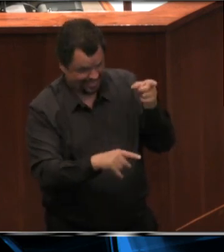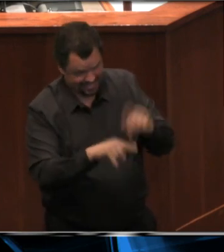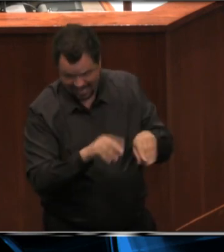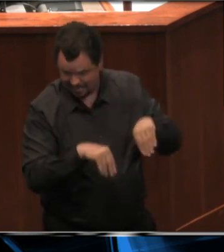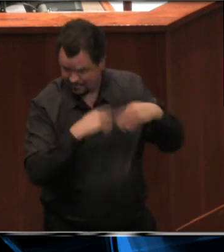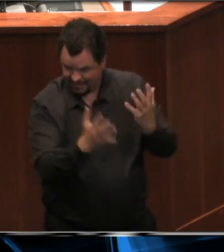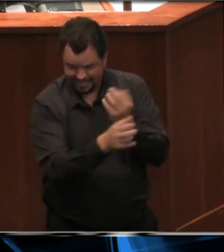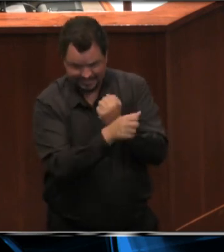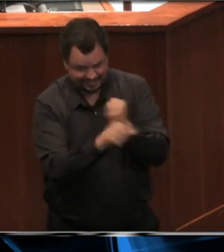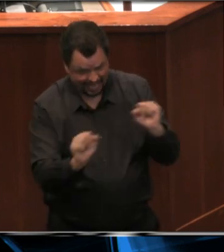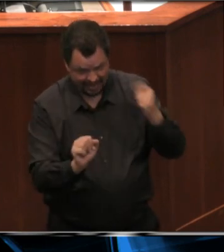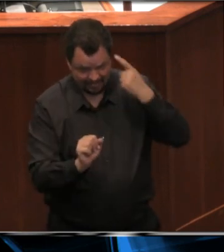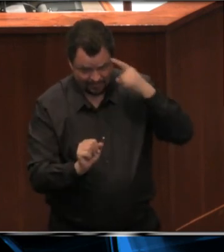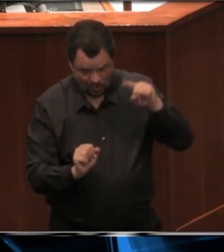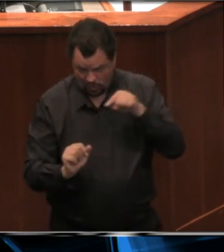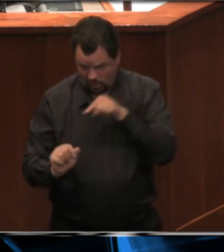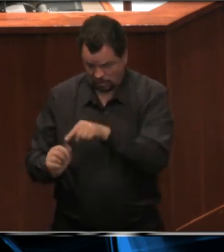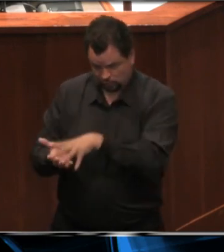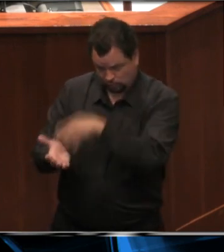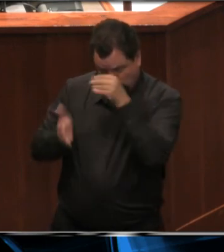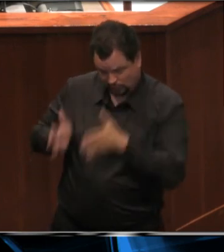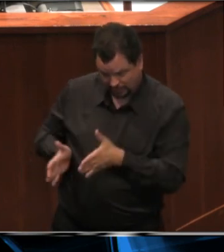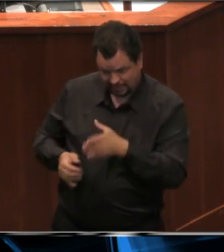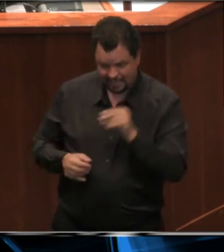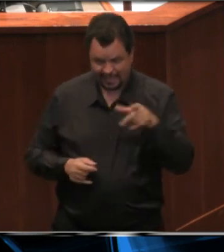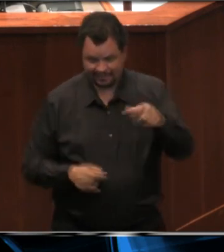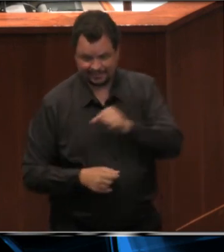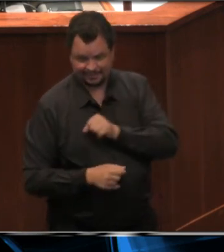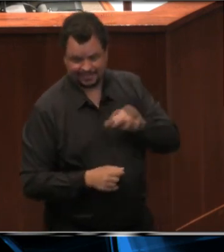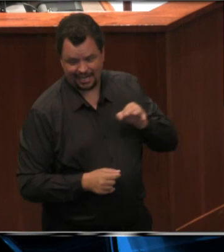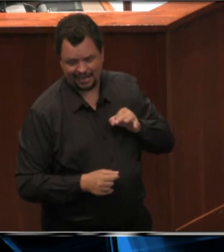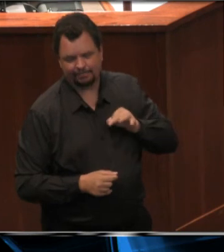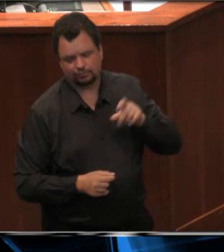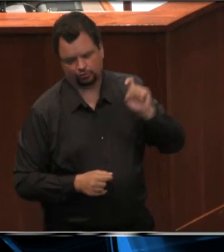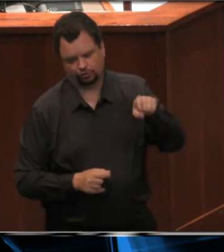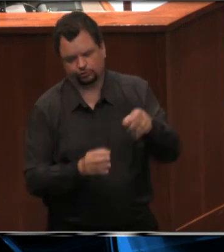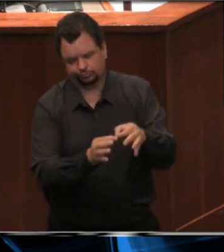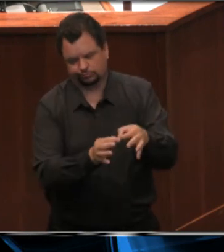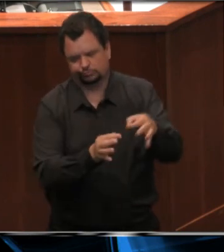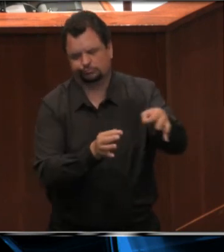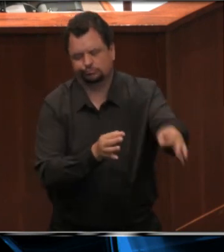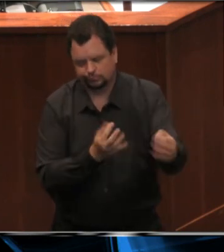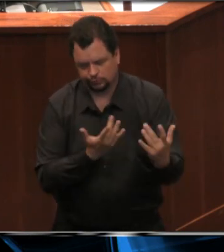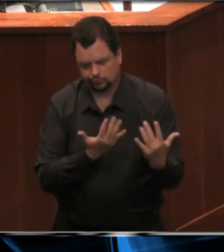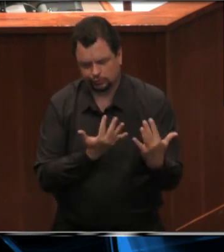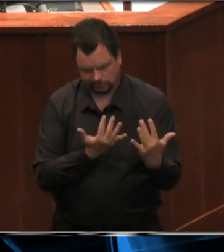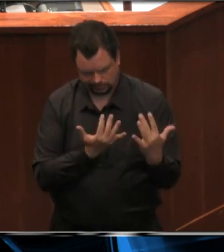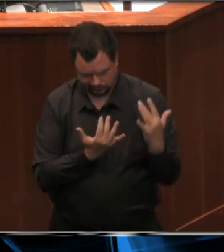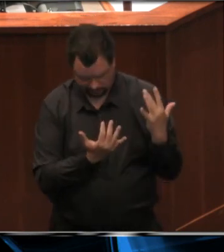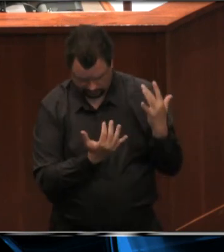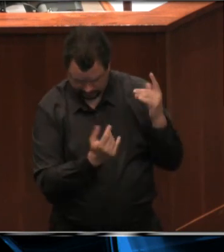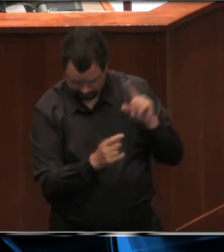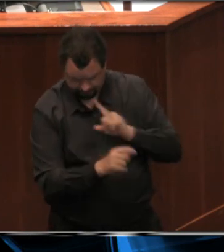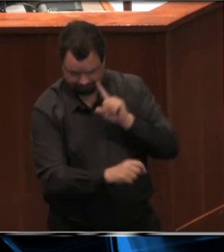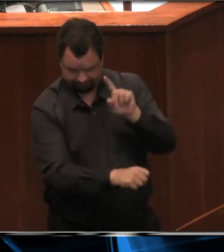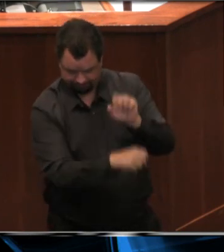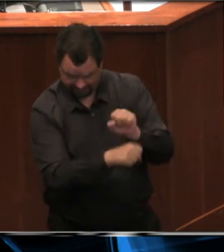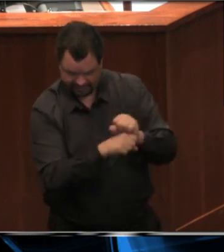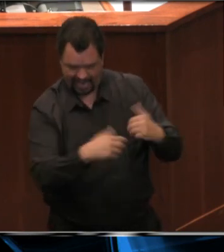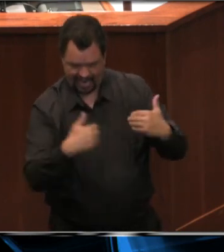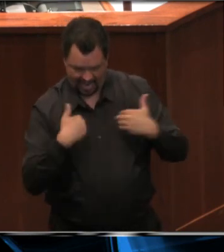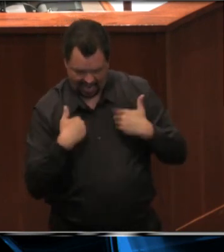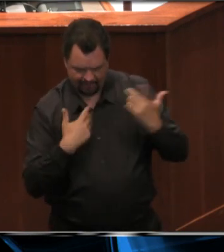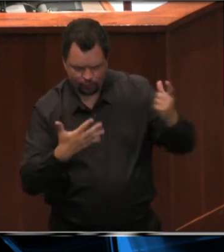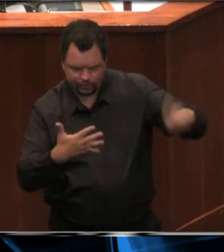your Big Three safety precautions, then we should wait until those Big Three are no longer necessary before we open schools to in-person